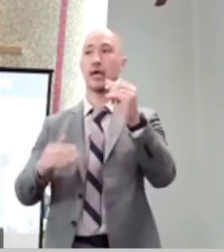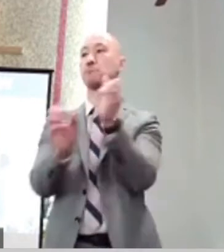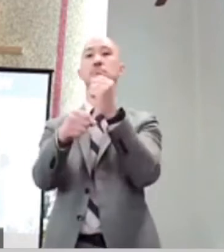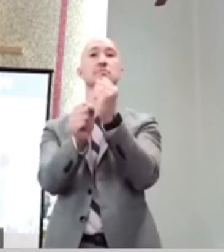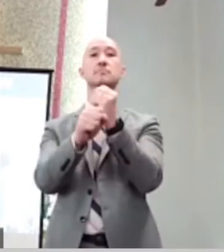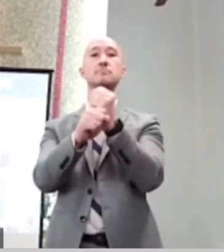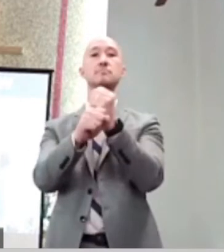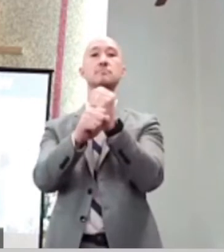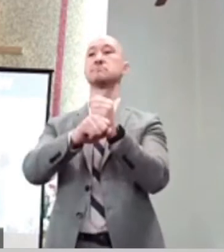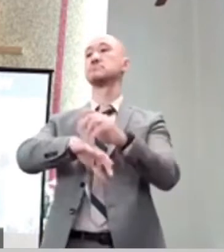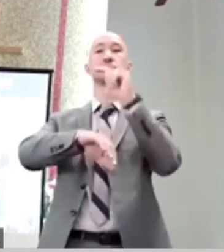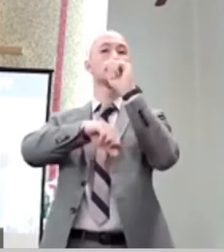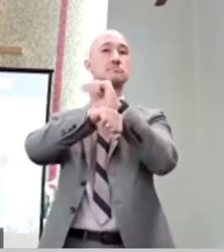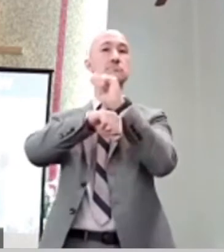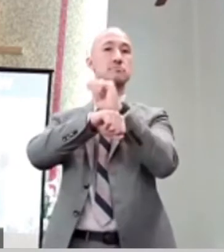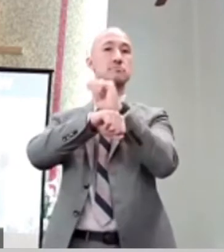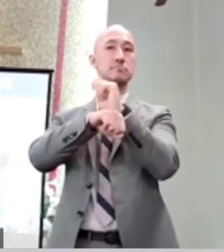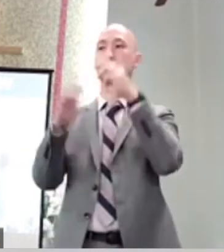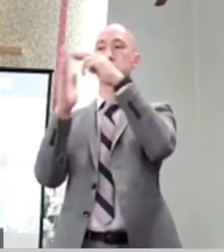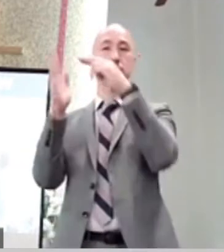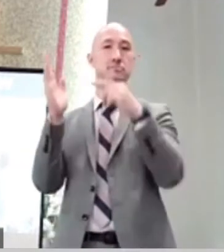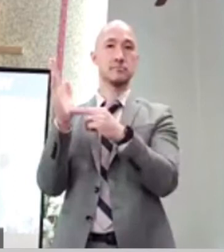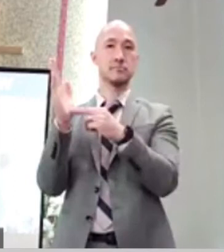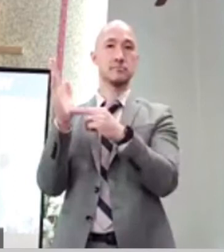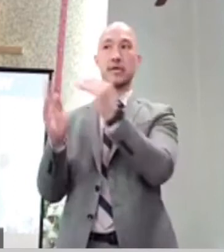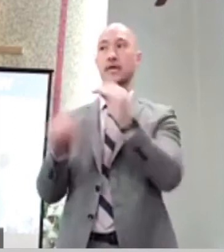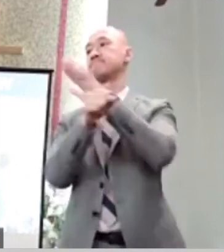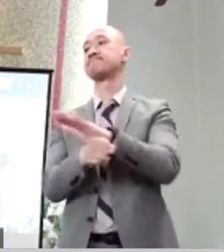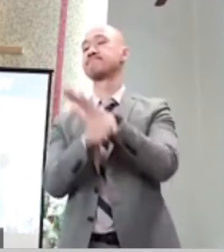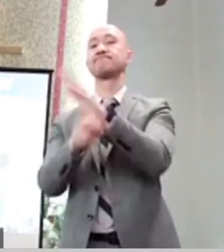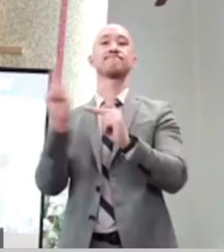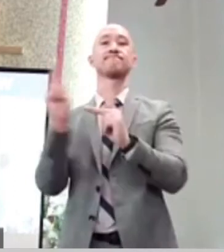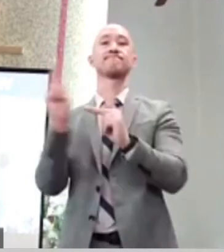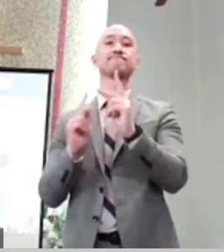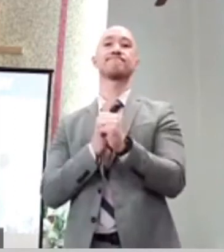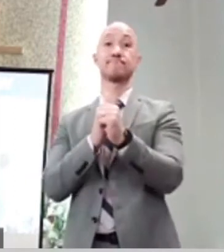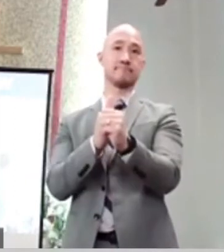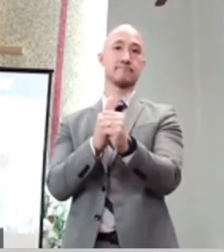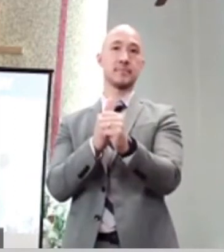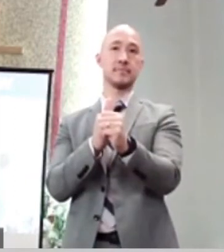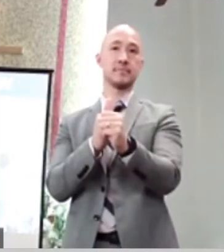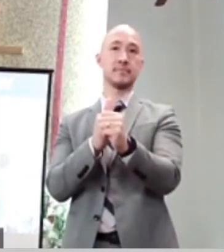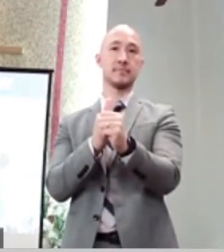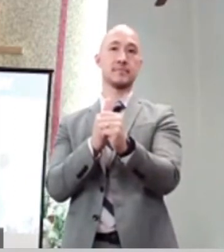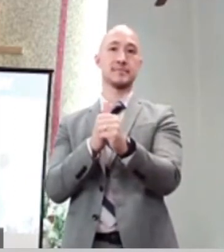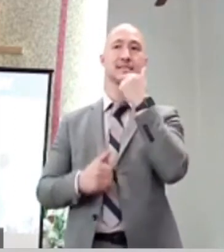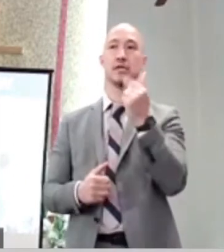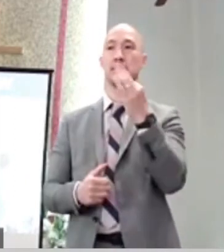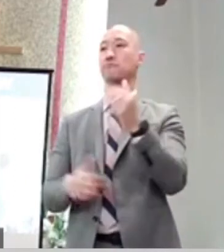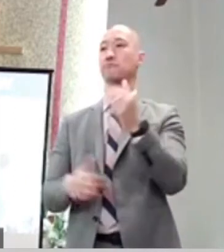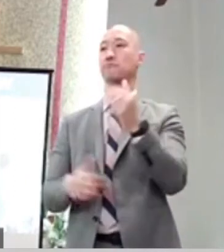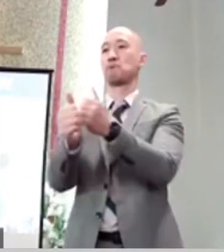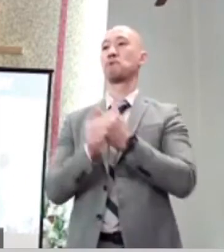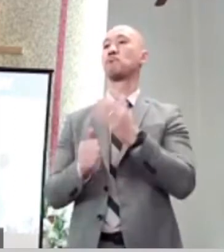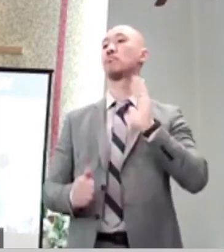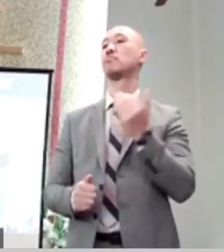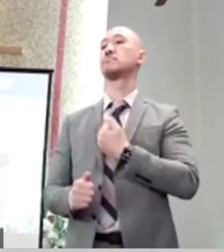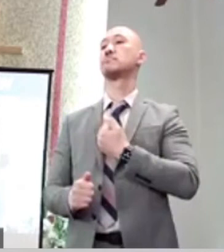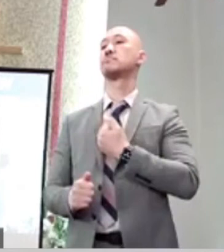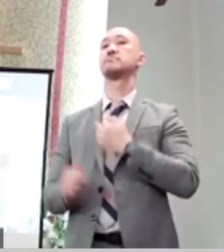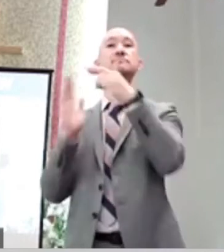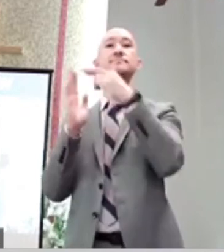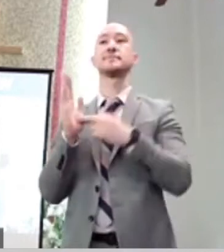they thought that they needed to follow. And so they forced other people to follow. And they said, well, if you're not following it, if you're not following the law the